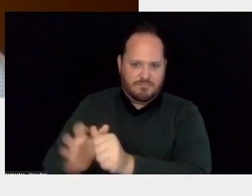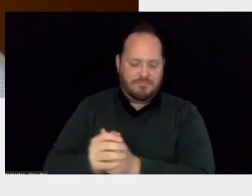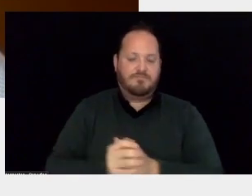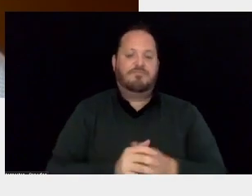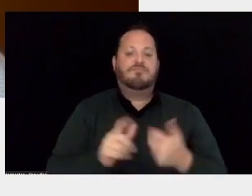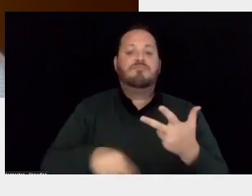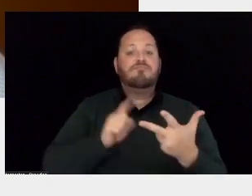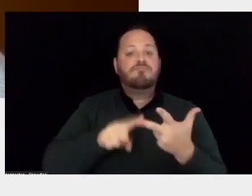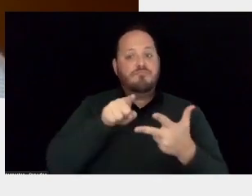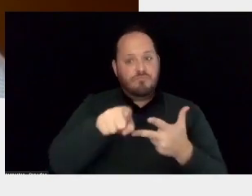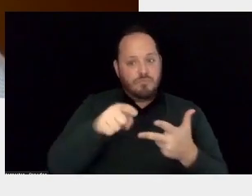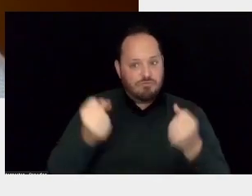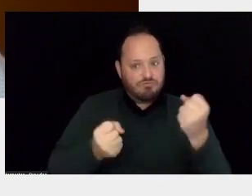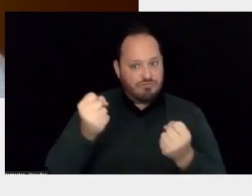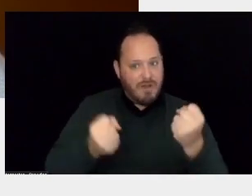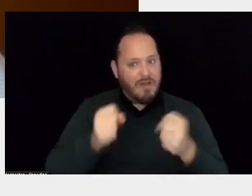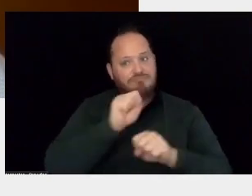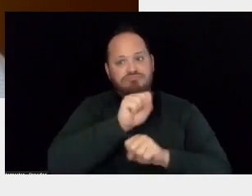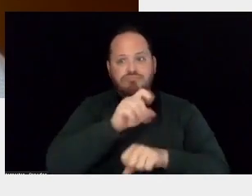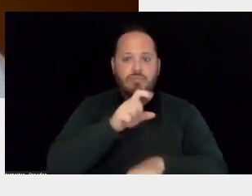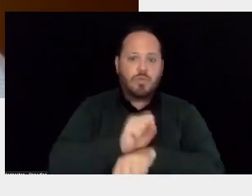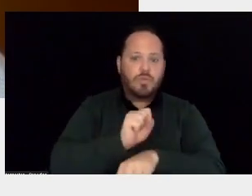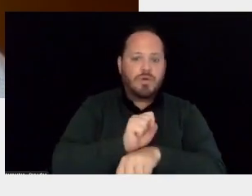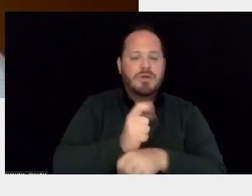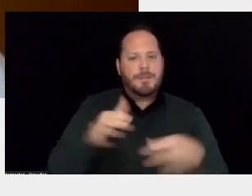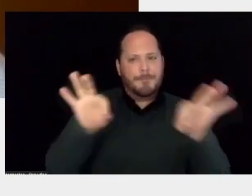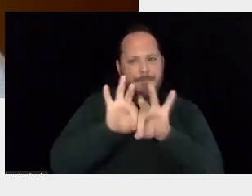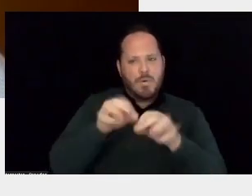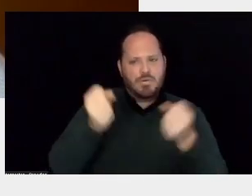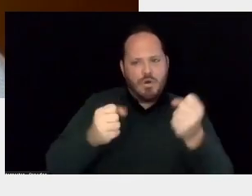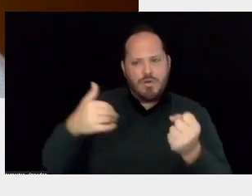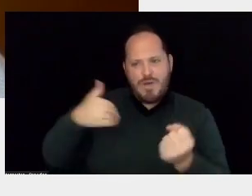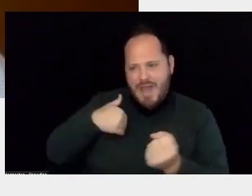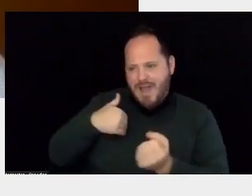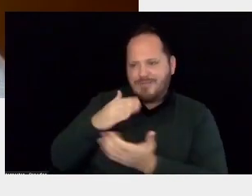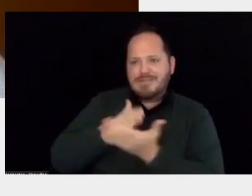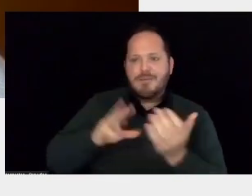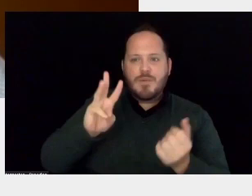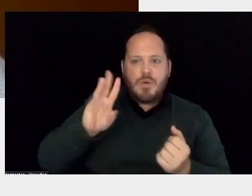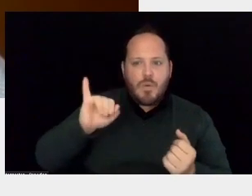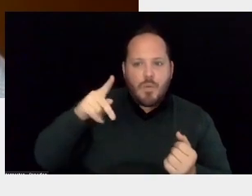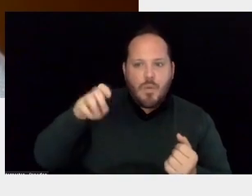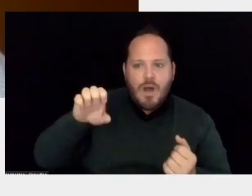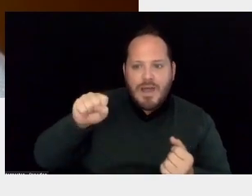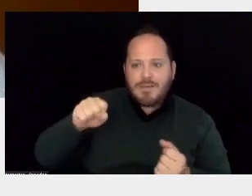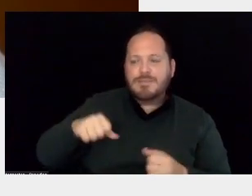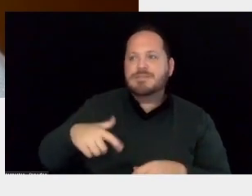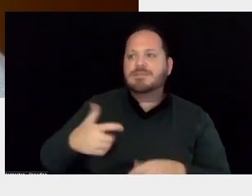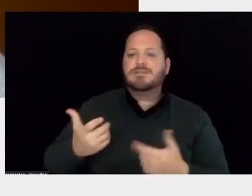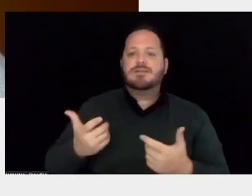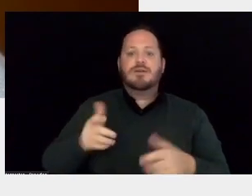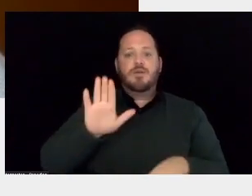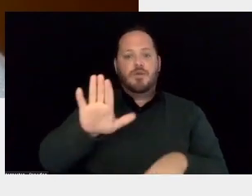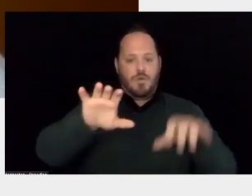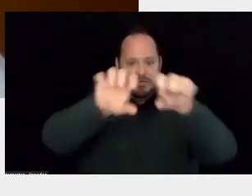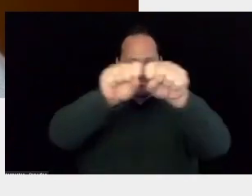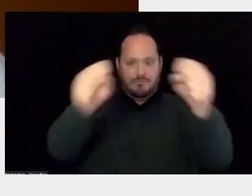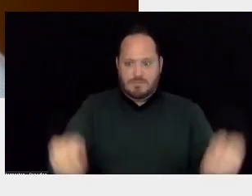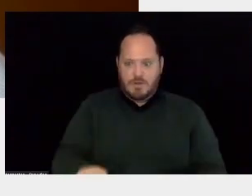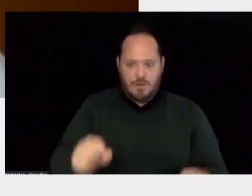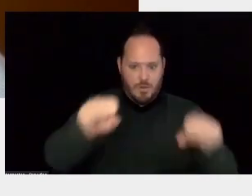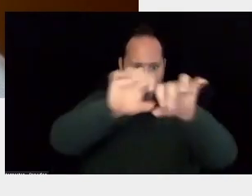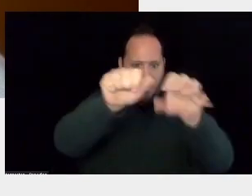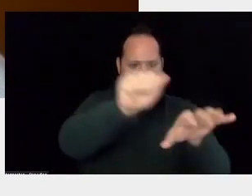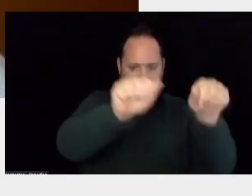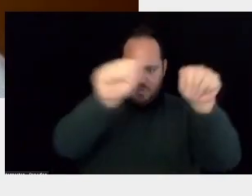car and stock your car with disinfectant wipes. Wipe down areas, particularly your steering wheel, at the end of the day, probably at the beginning of the day